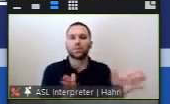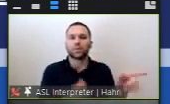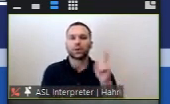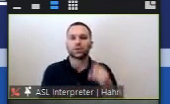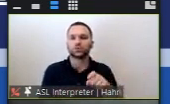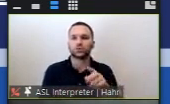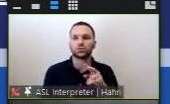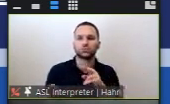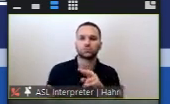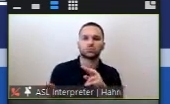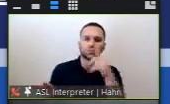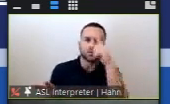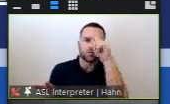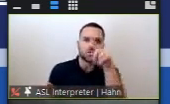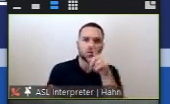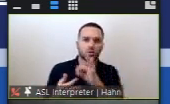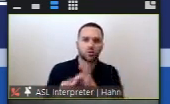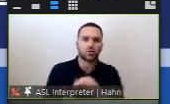regarding that?